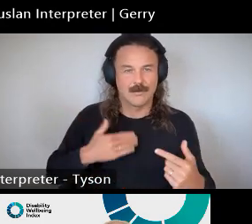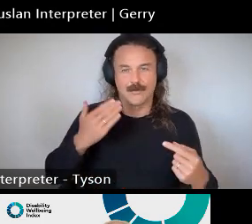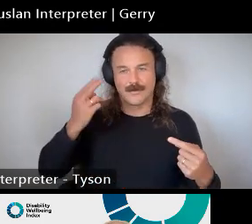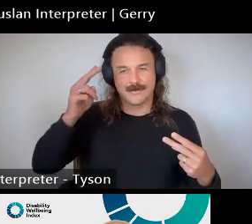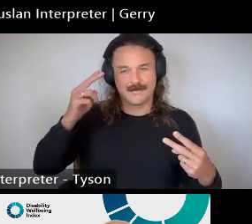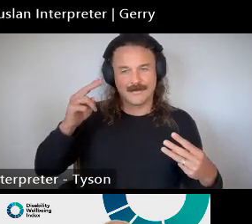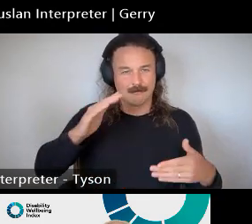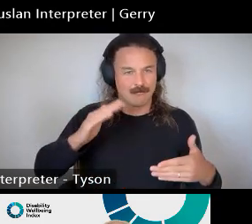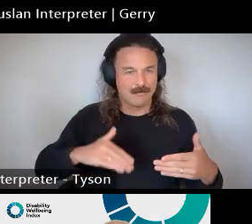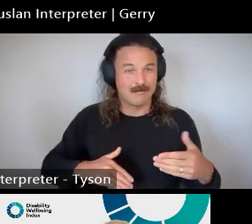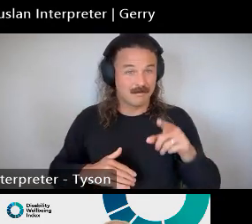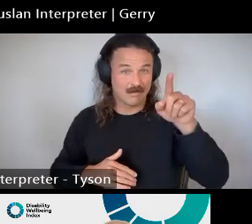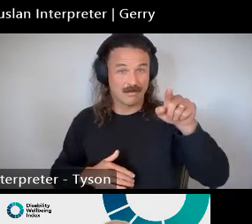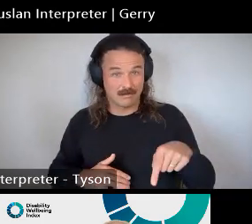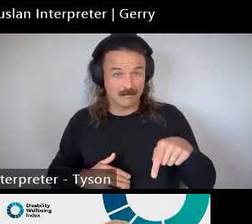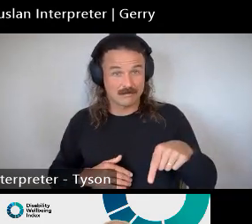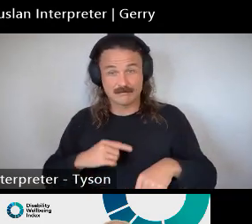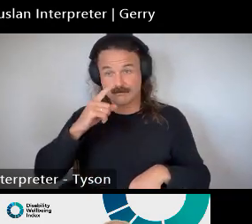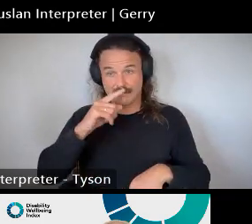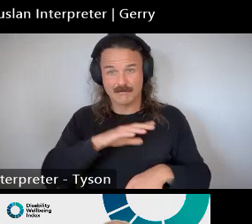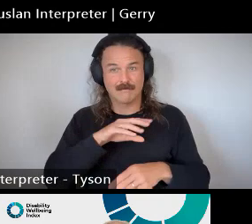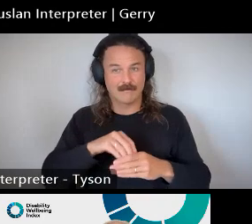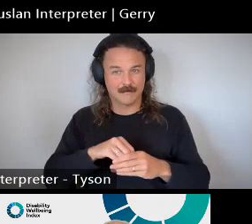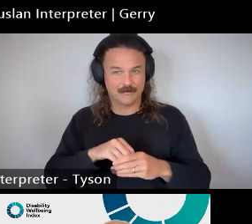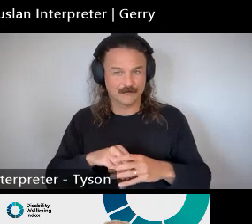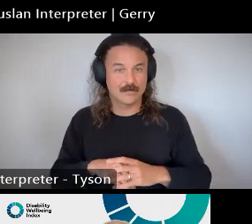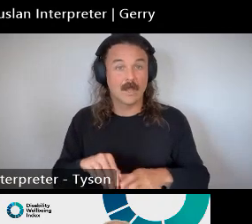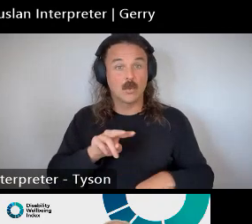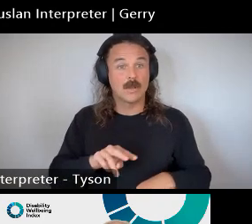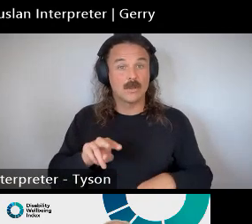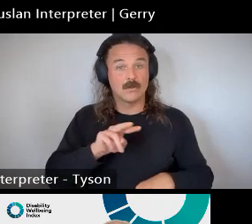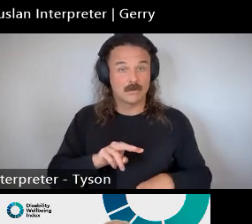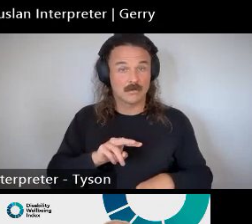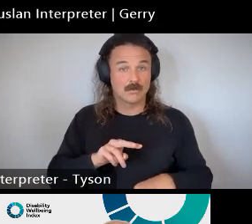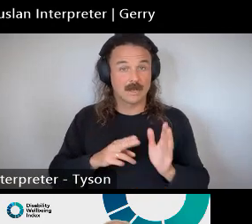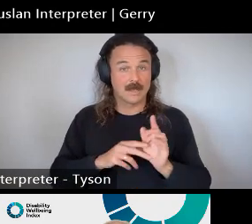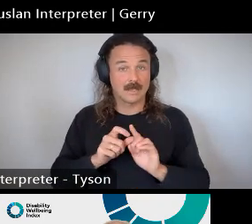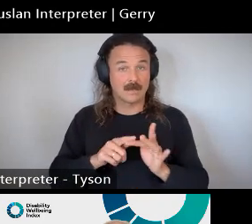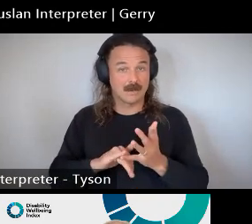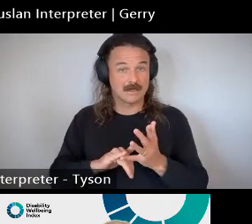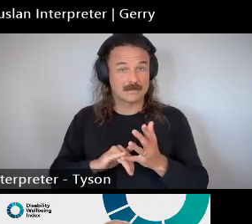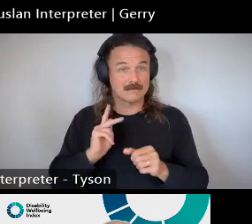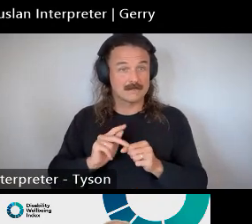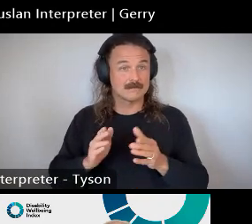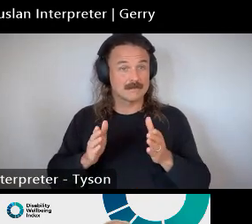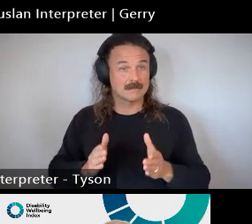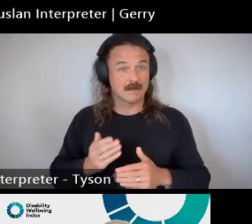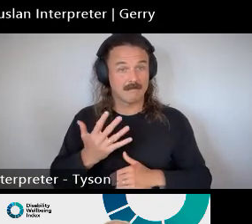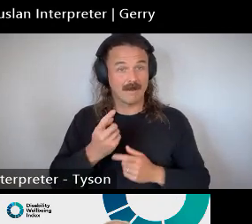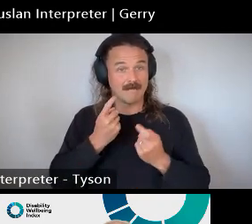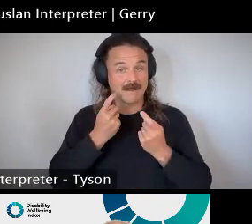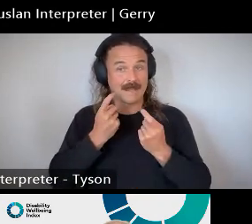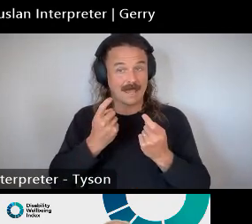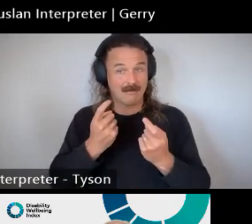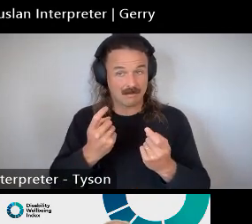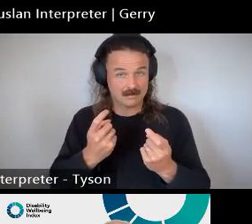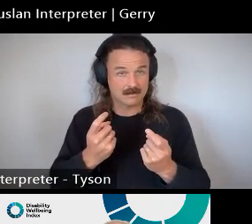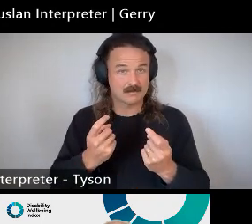So we have 22 NDIS participants, 5 carers of NDIS participants, 12 disability